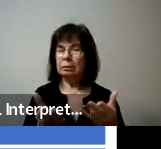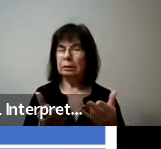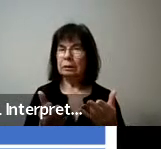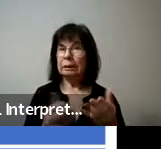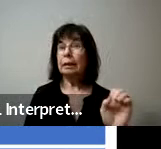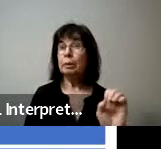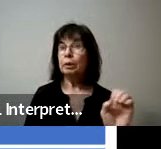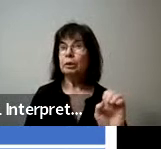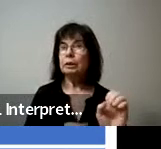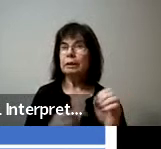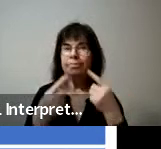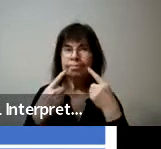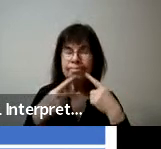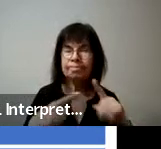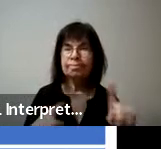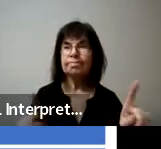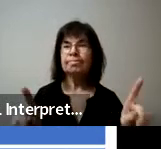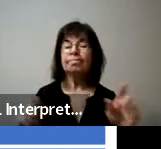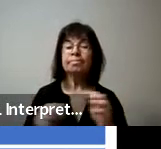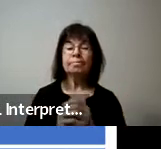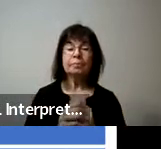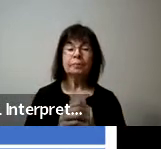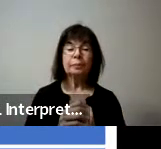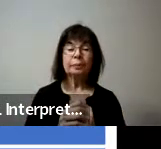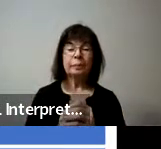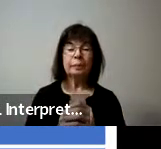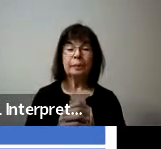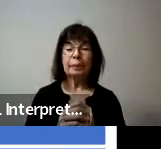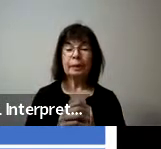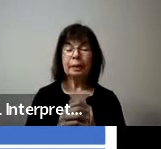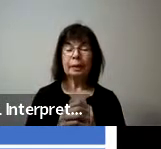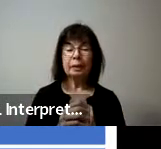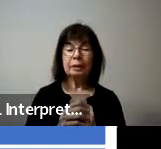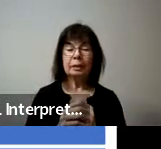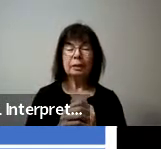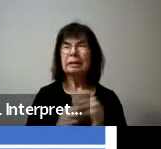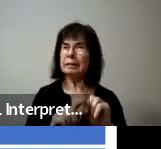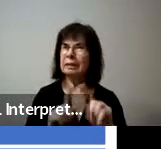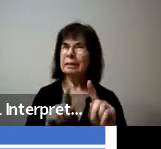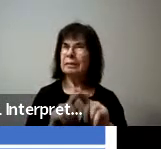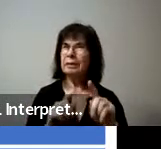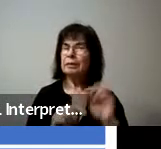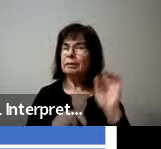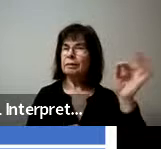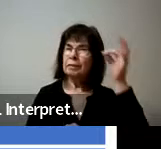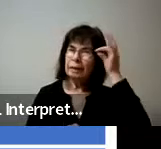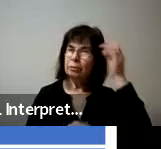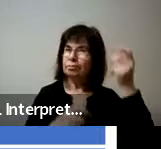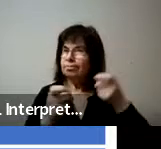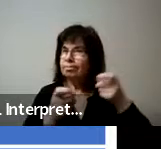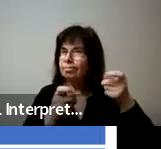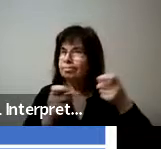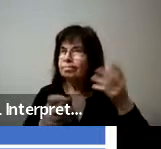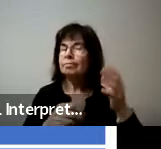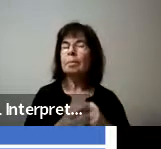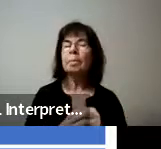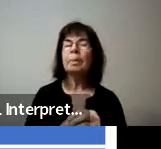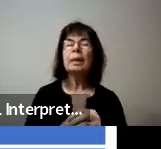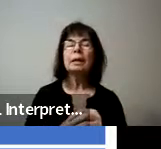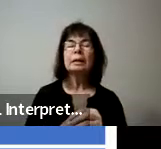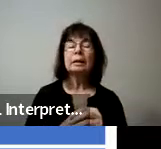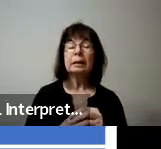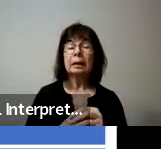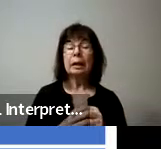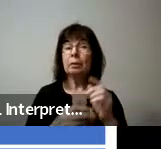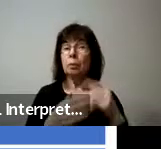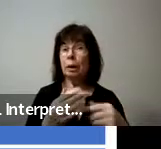emergency declaration, the various federal declarations, and what we are still